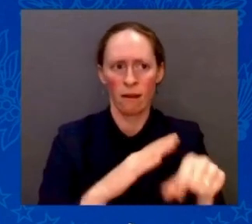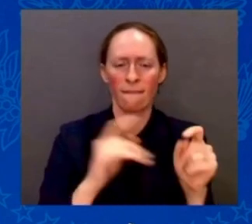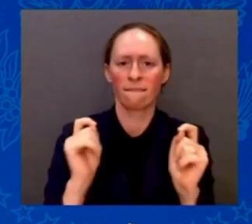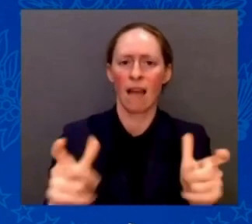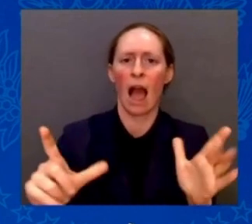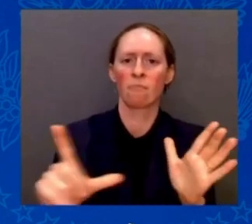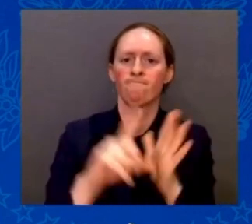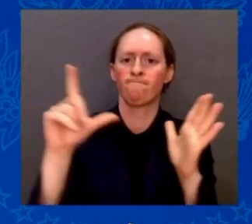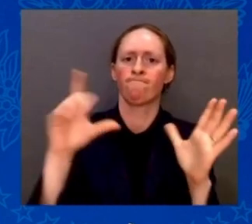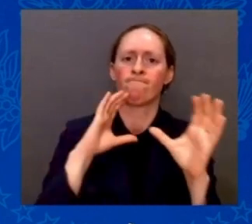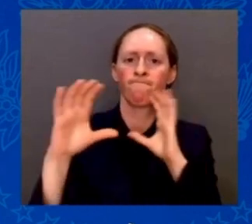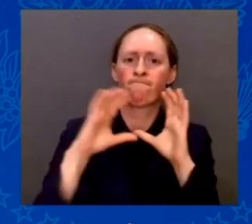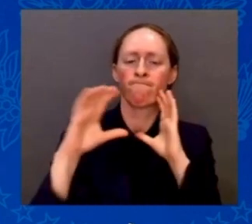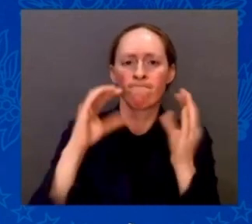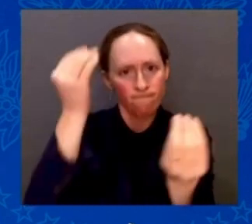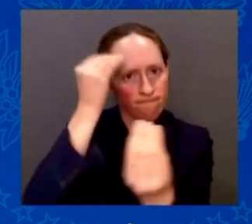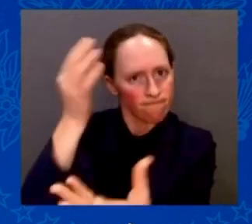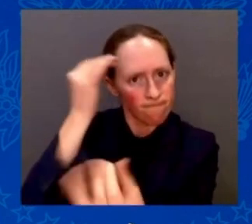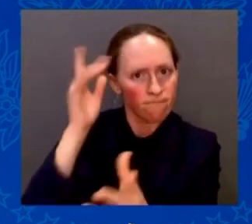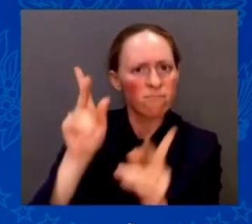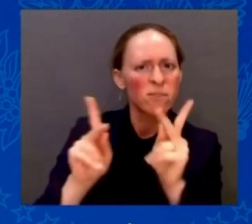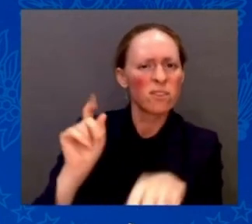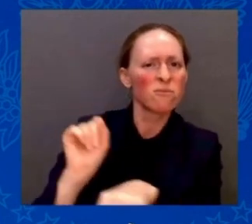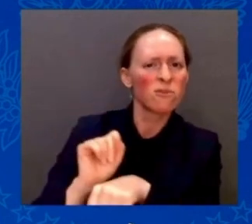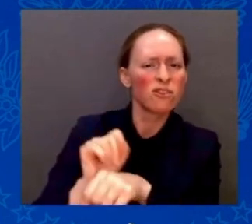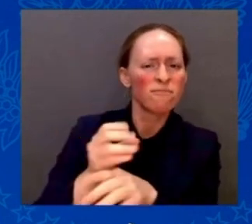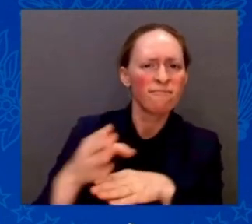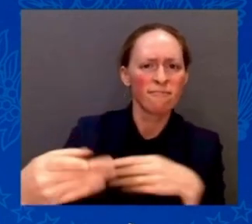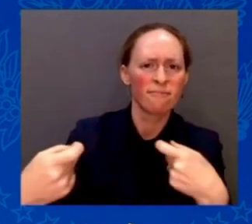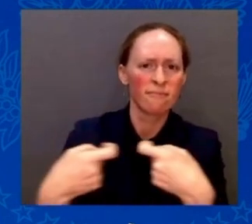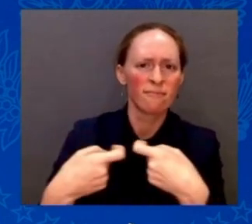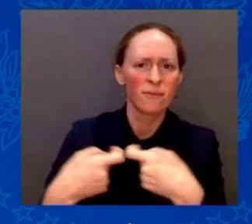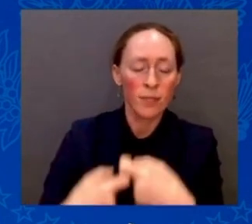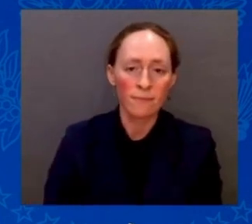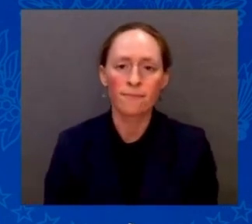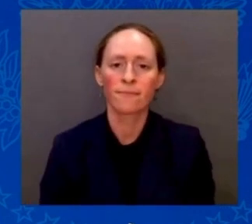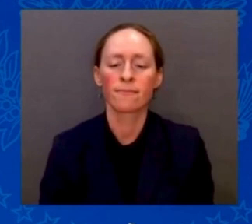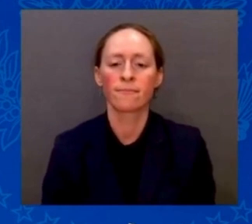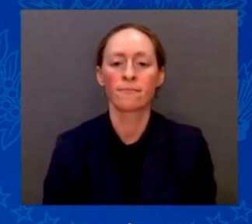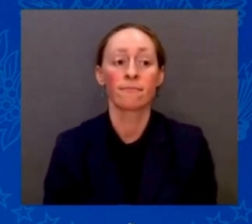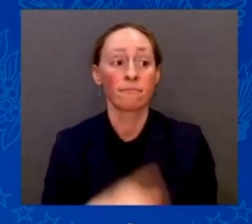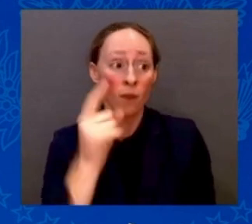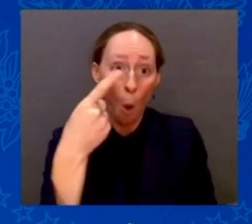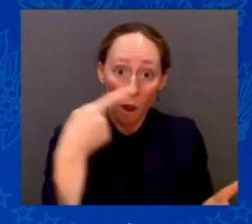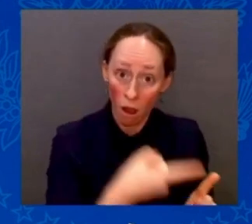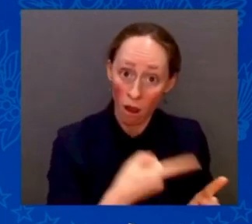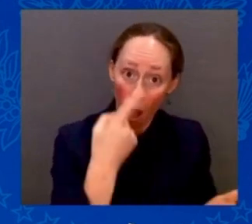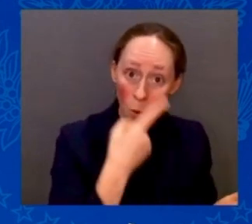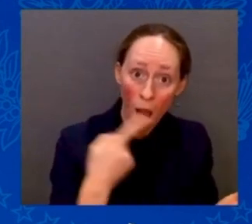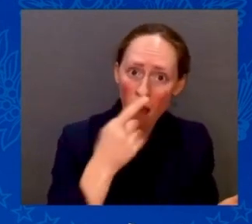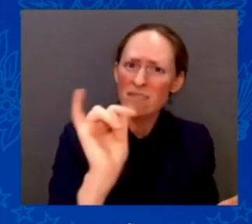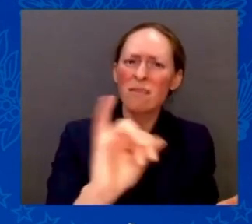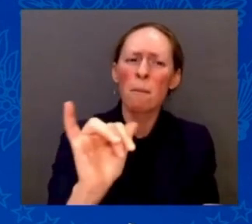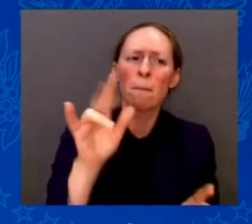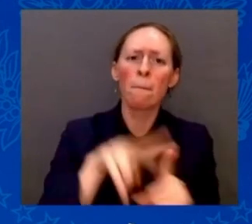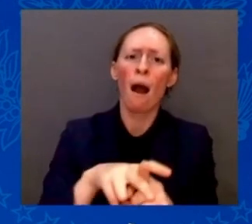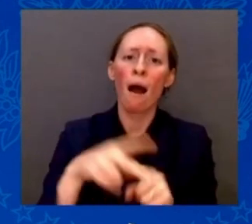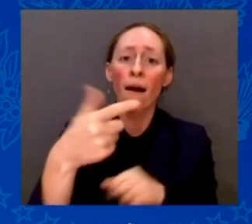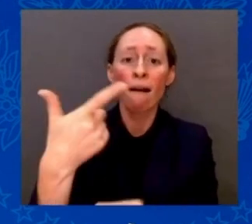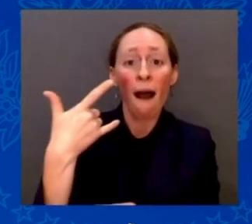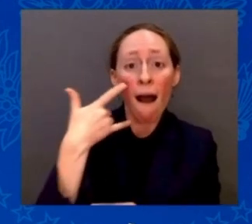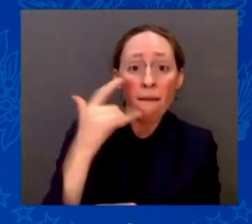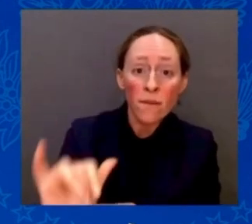but in parts of California, Oregon, and all these places where these fires were, where did the wire go down? We're going to be